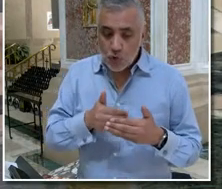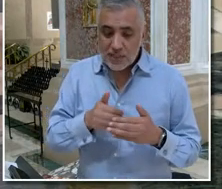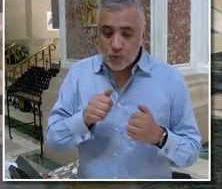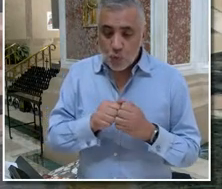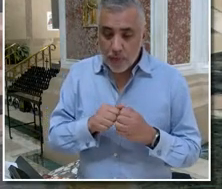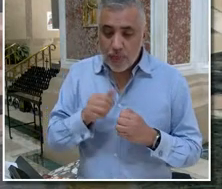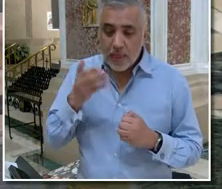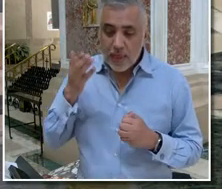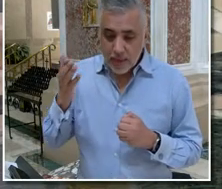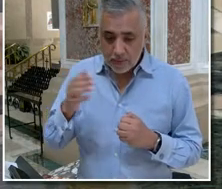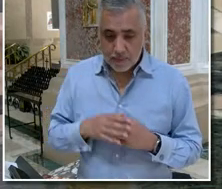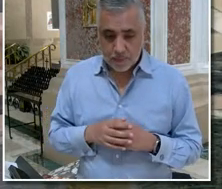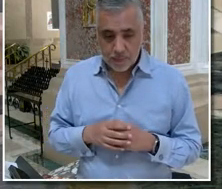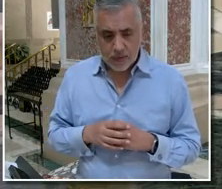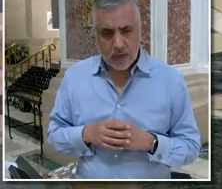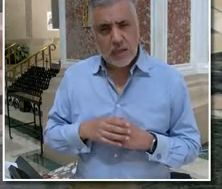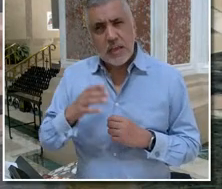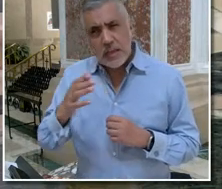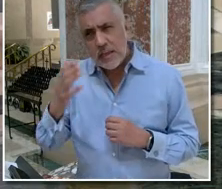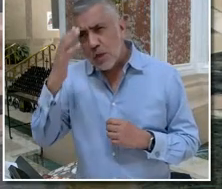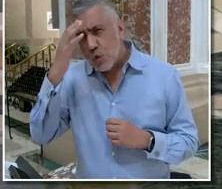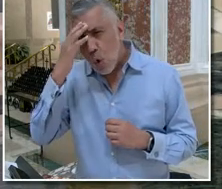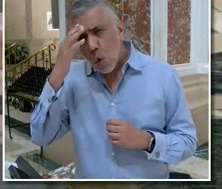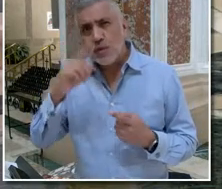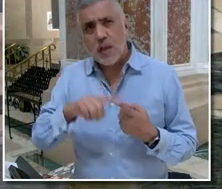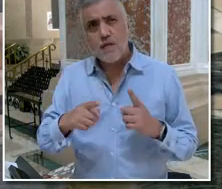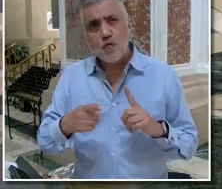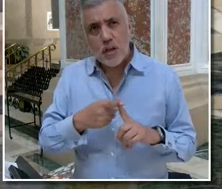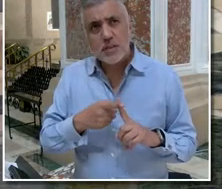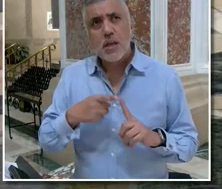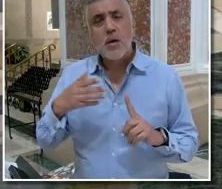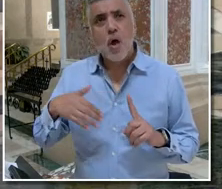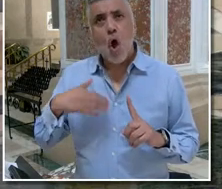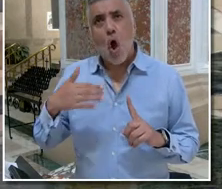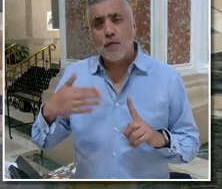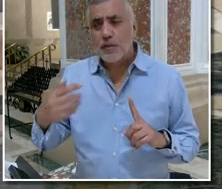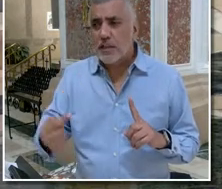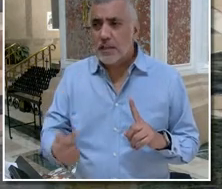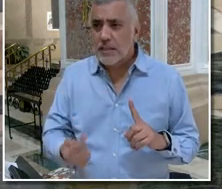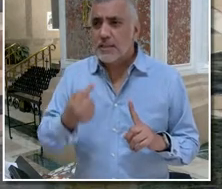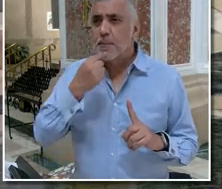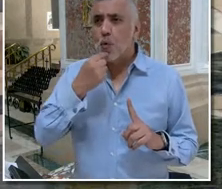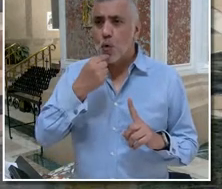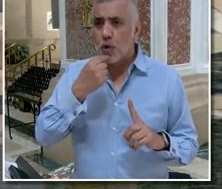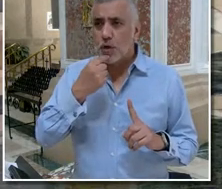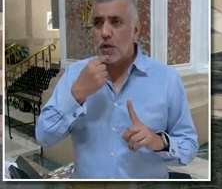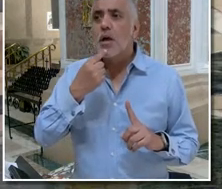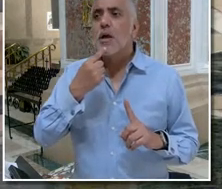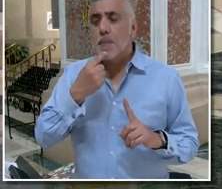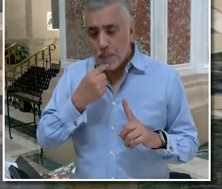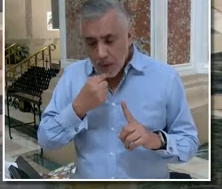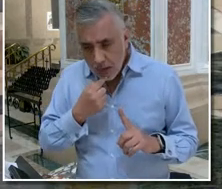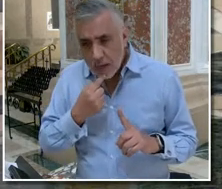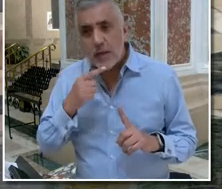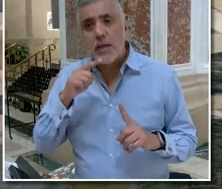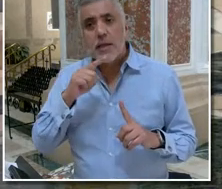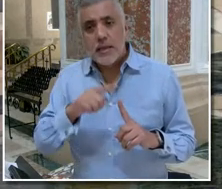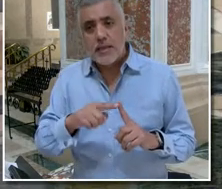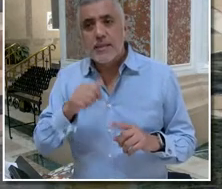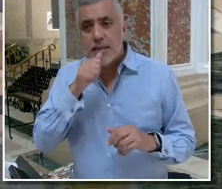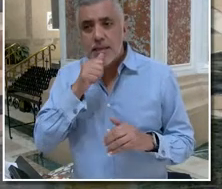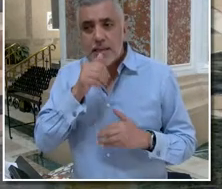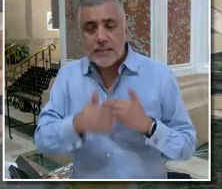him. He knows that friends may often disappoint, but his invitation for